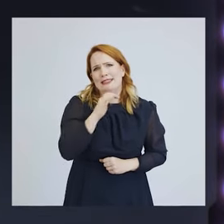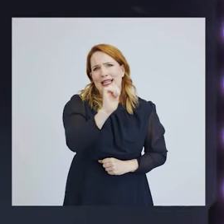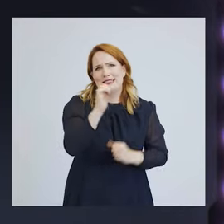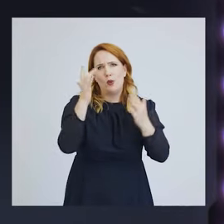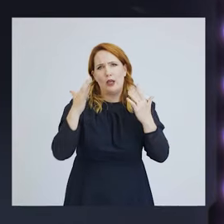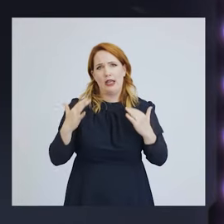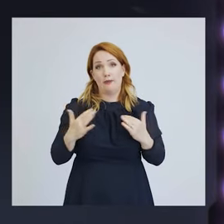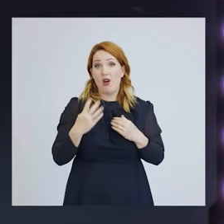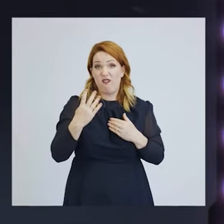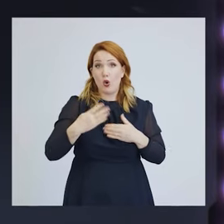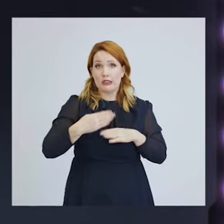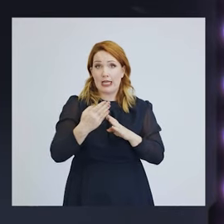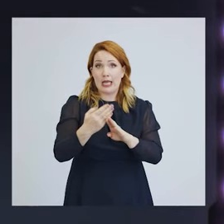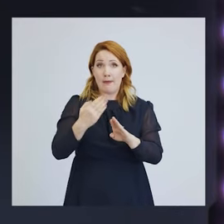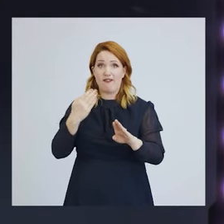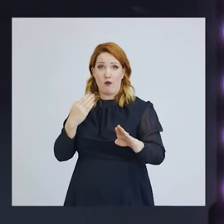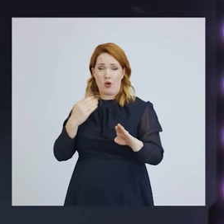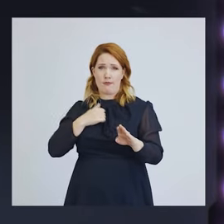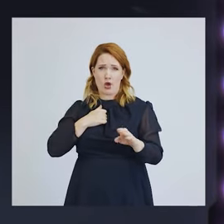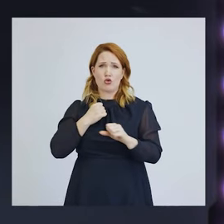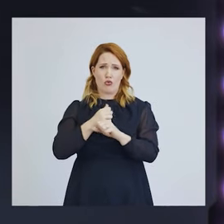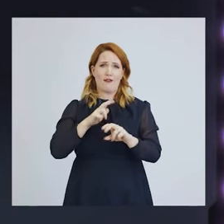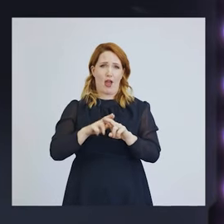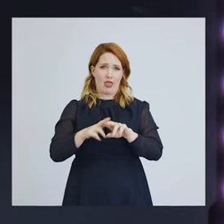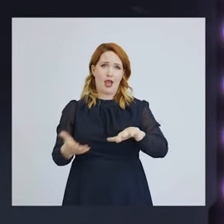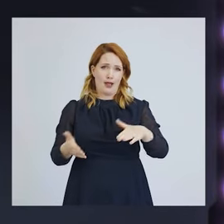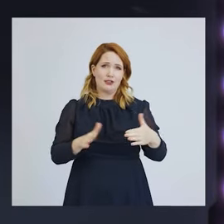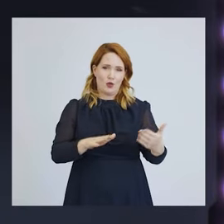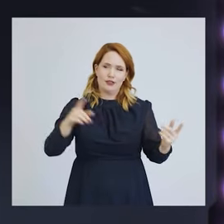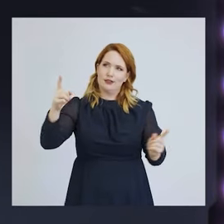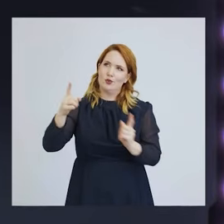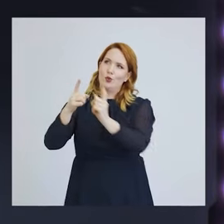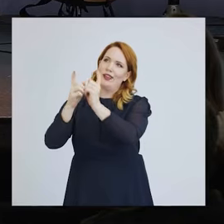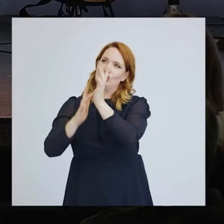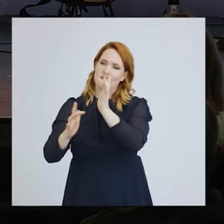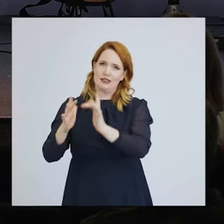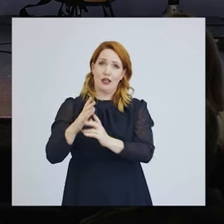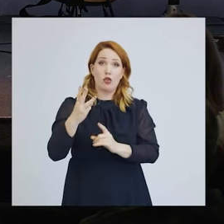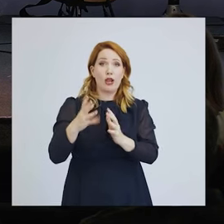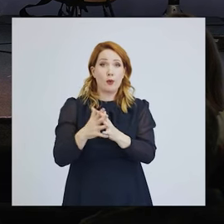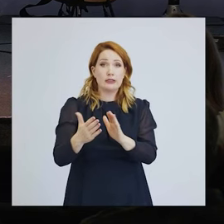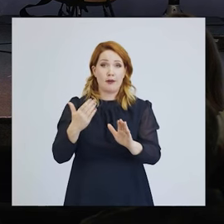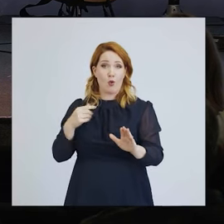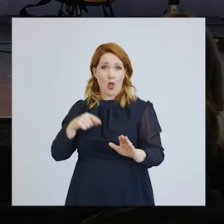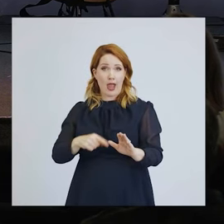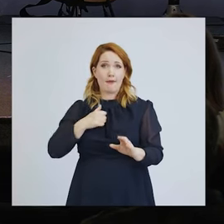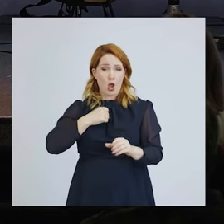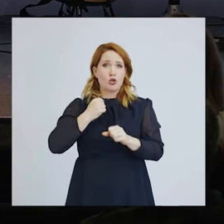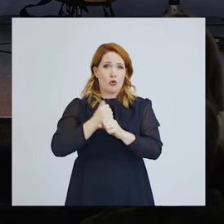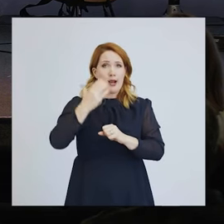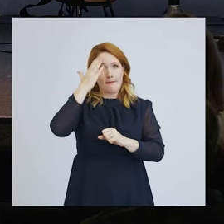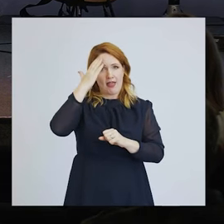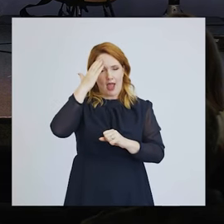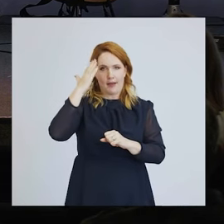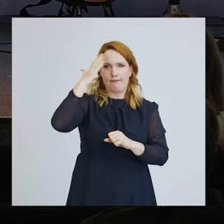not being there. But then 4 days earlier, my papa had died. He went to be with Jesus. And then 3 weeks earlier, my